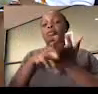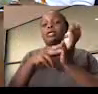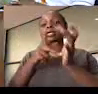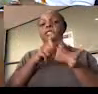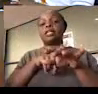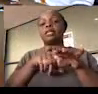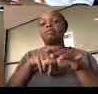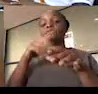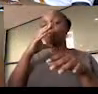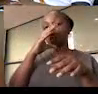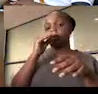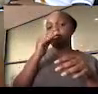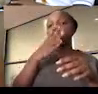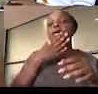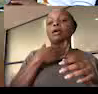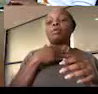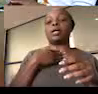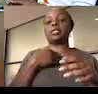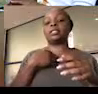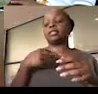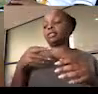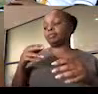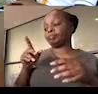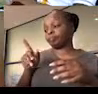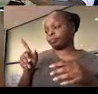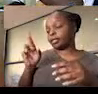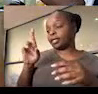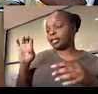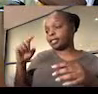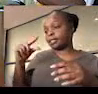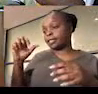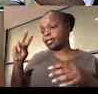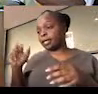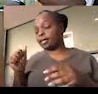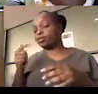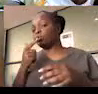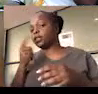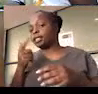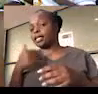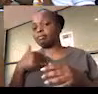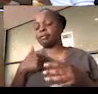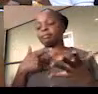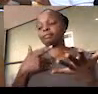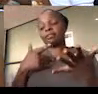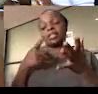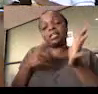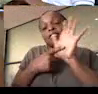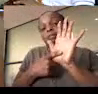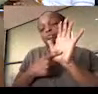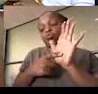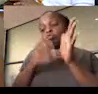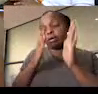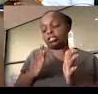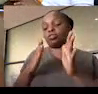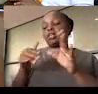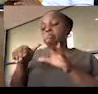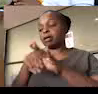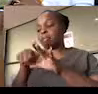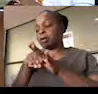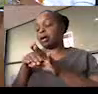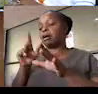of Kupa. Yes. So Kupa definitely is the team that makes your mourning and your hard